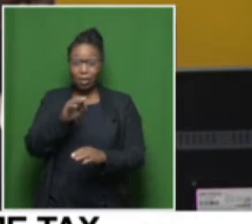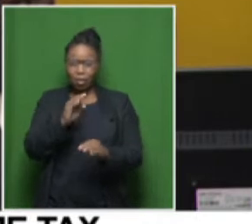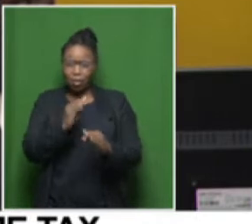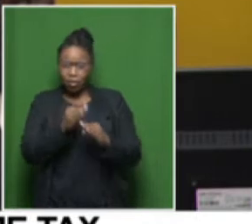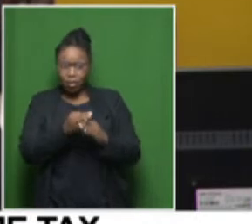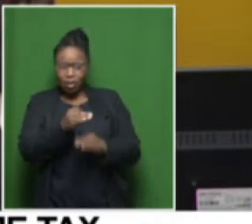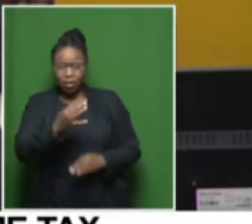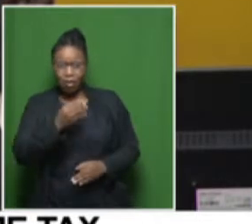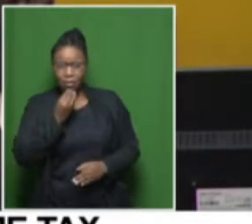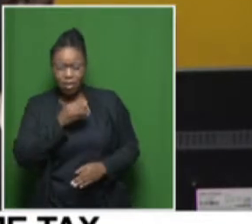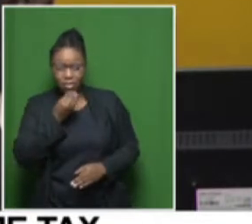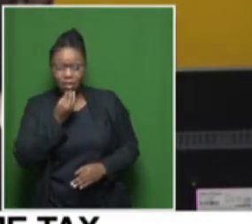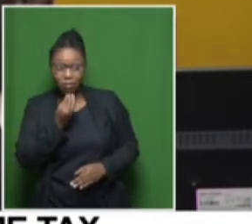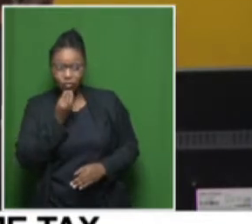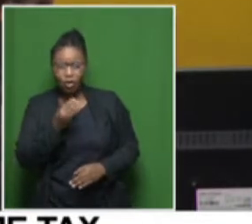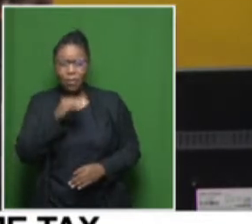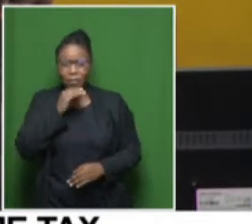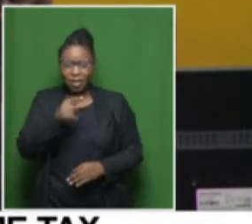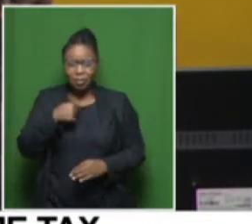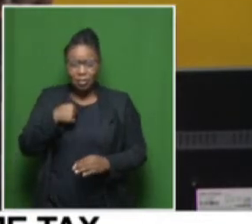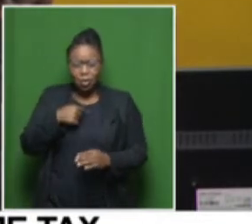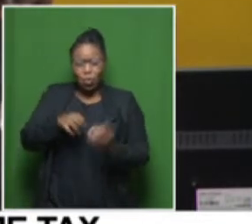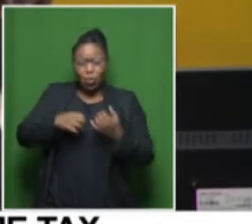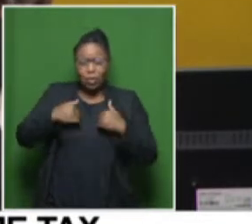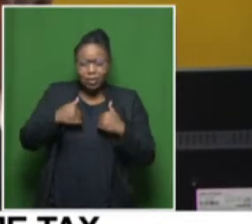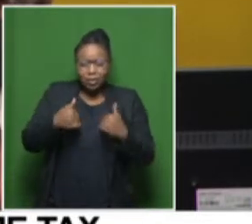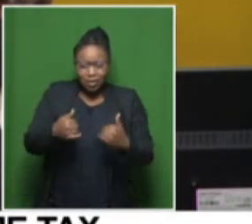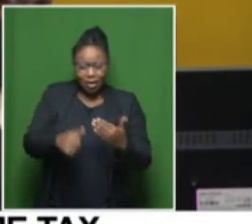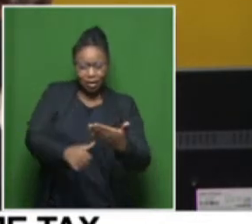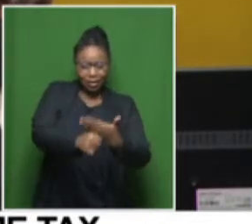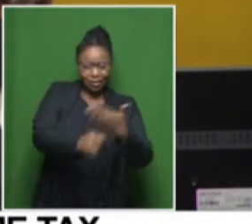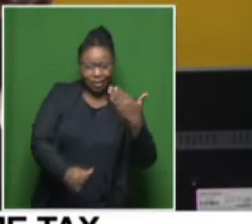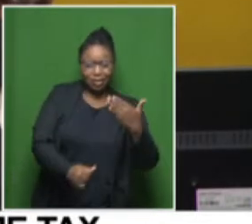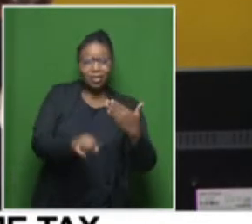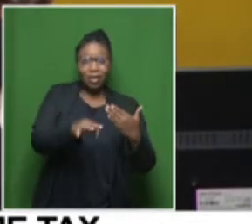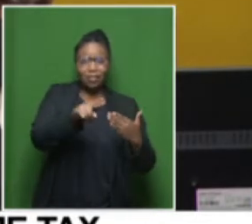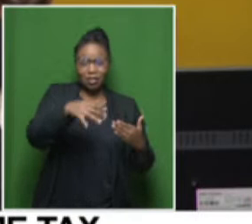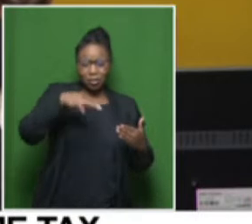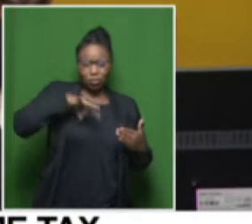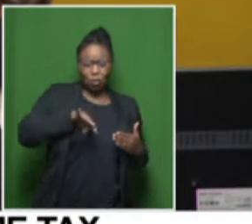xa annual salary yakho ingaphansi ko-91,000 ndikutax.